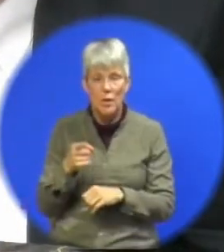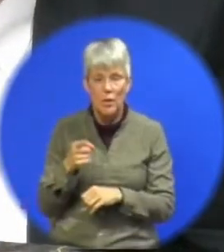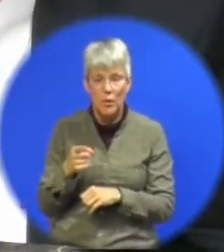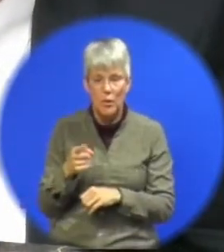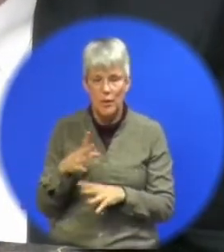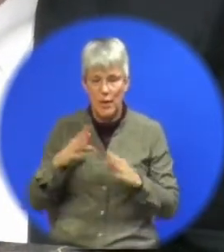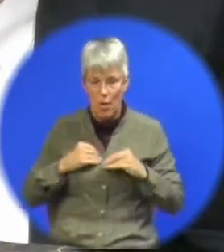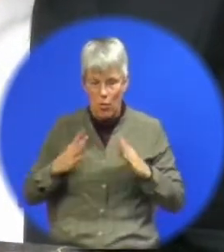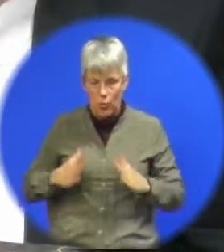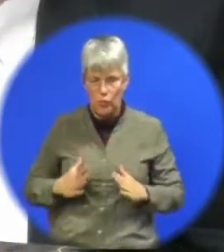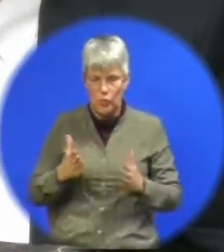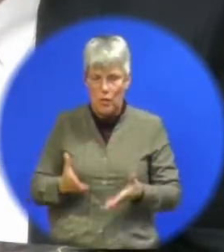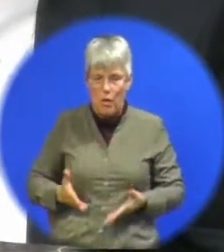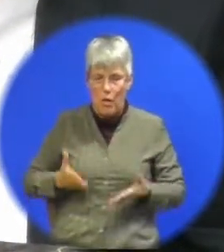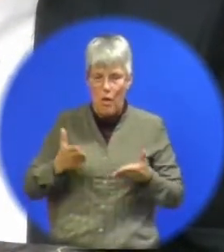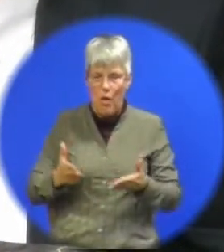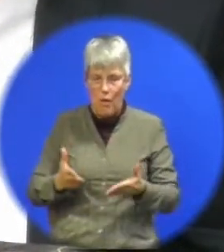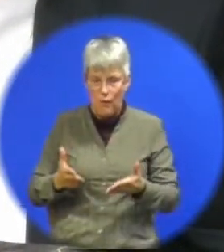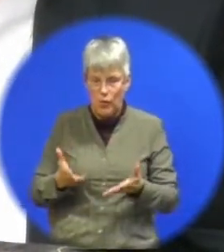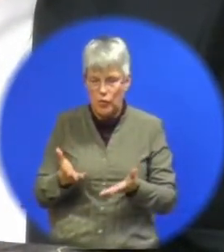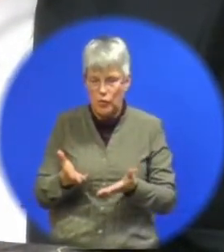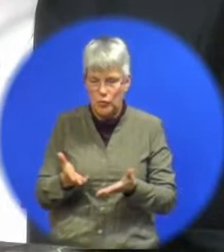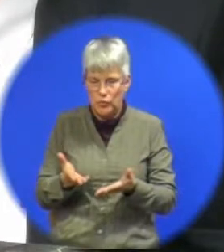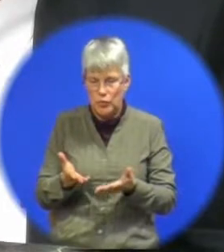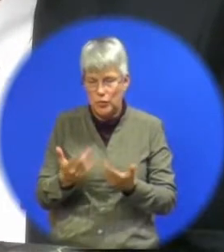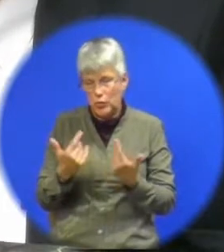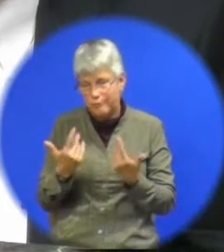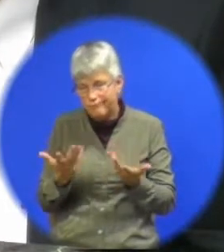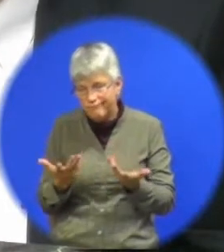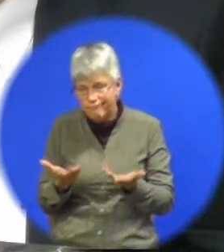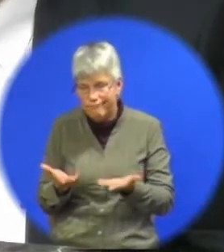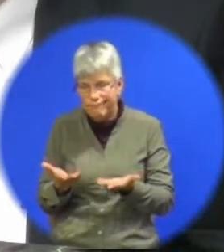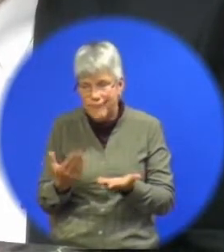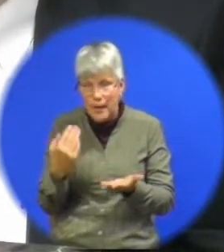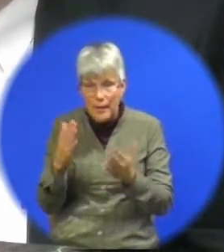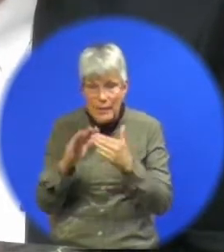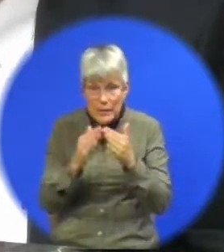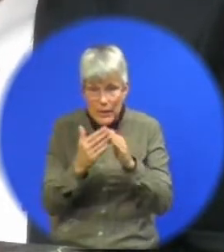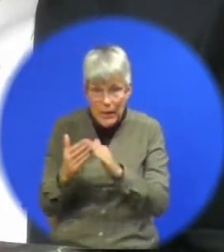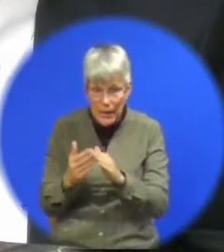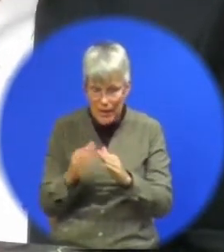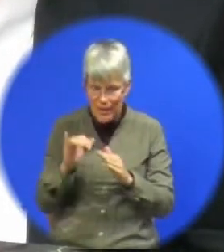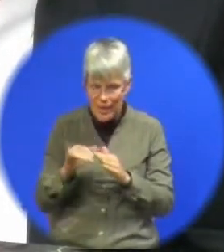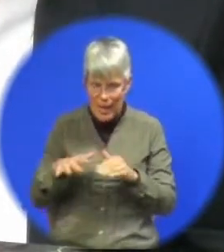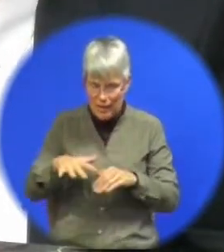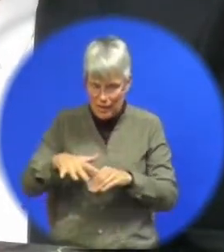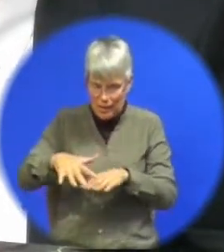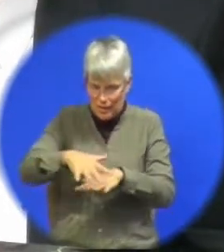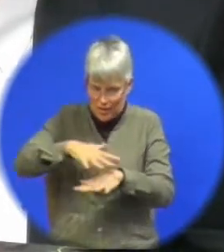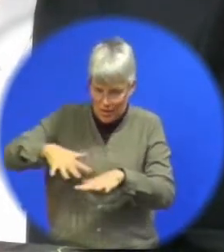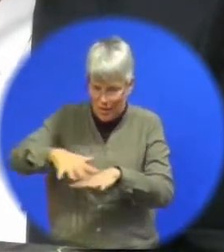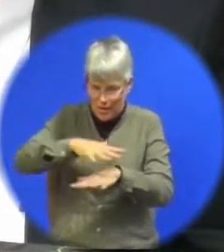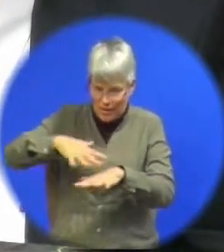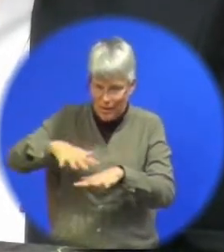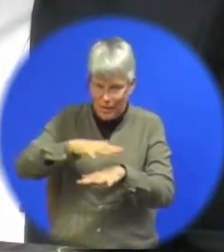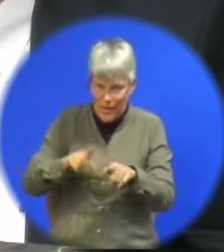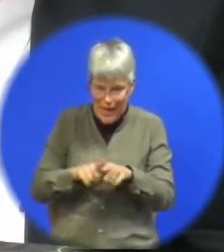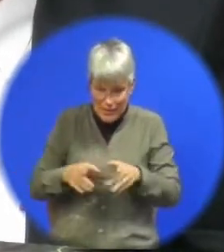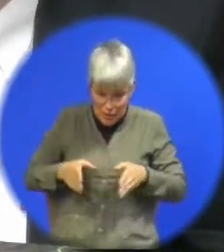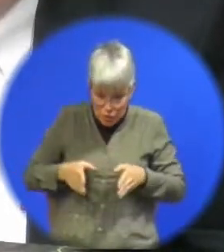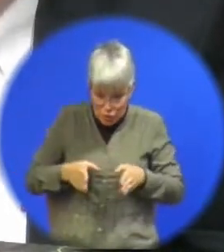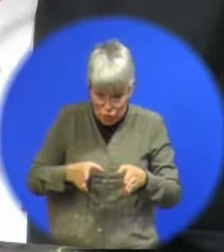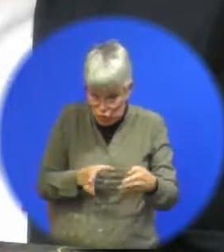city, for all practical purposes, the little strip of land which is already being used as the street to